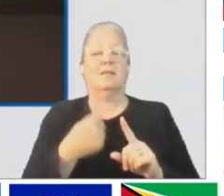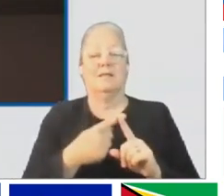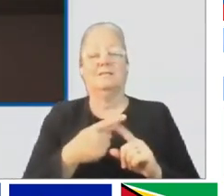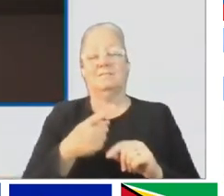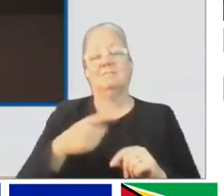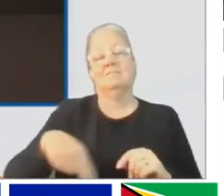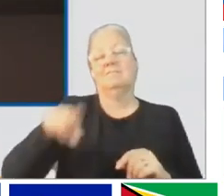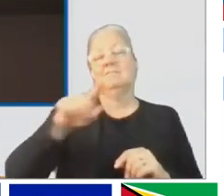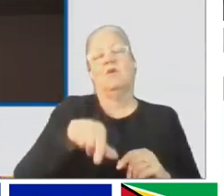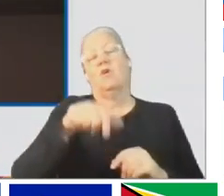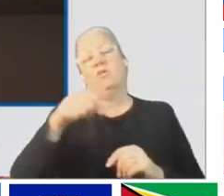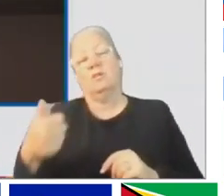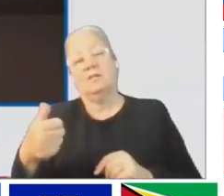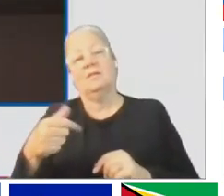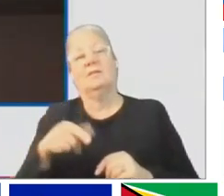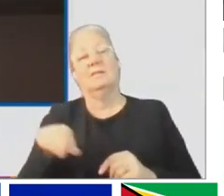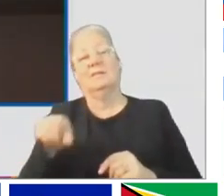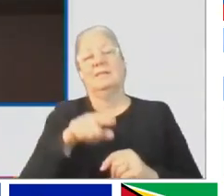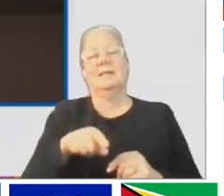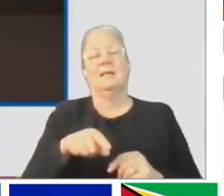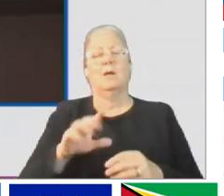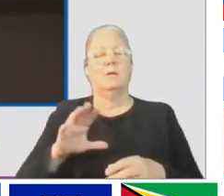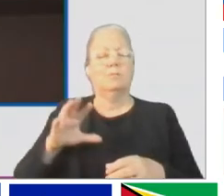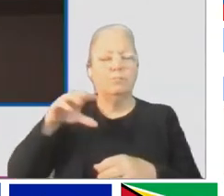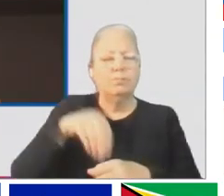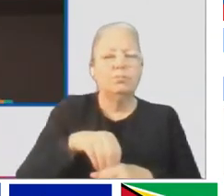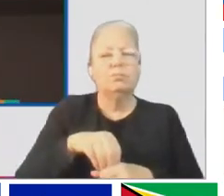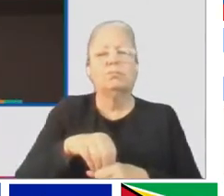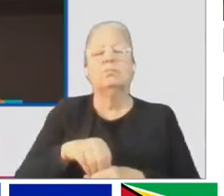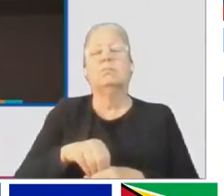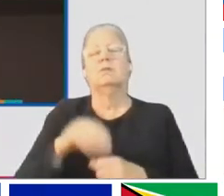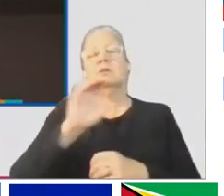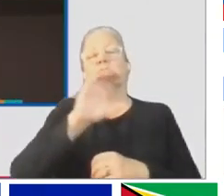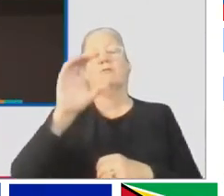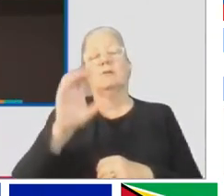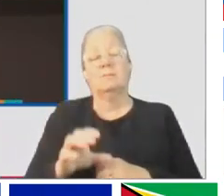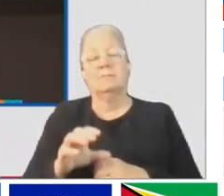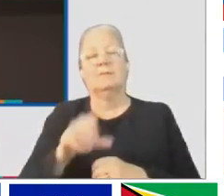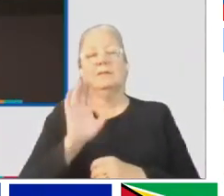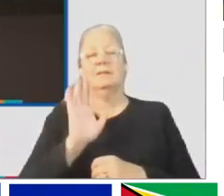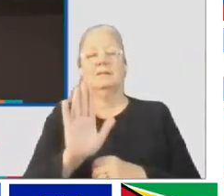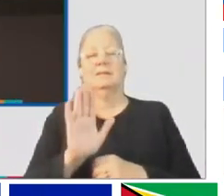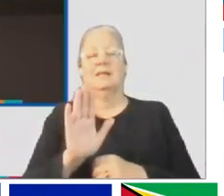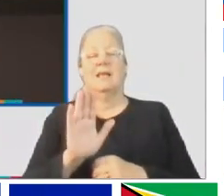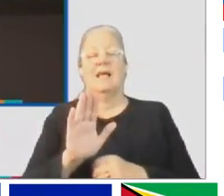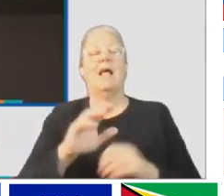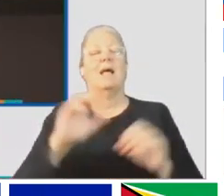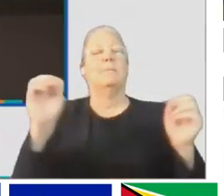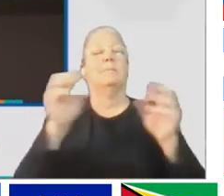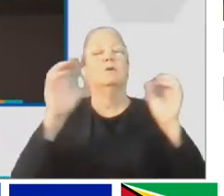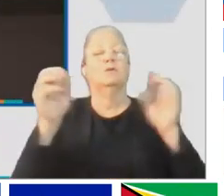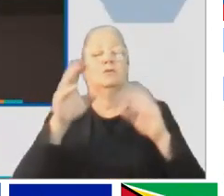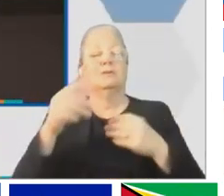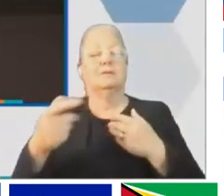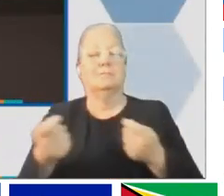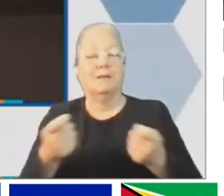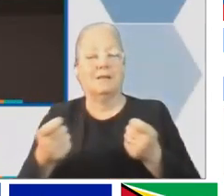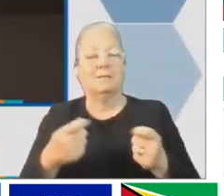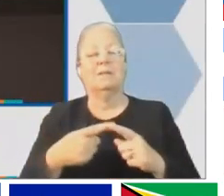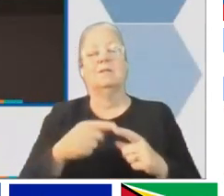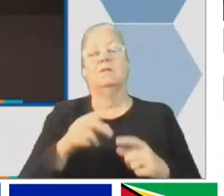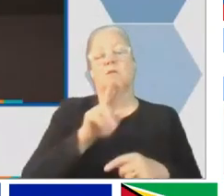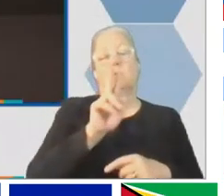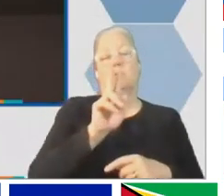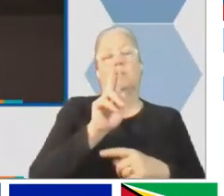CEDEMA, Caribbean Disaster Emergency Management Agency, as well as UNDRR, the United Nations Office for Disaster